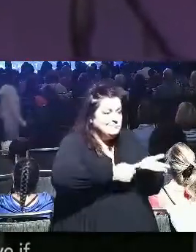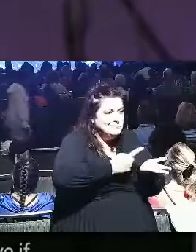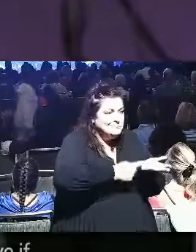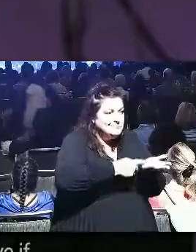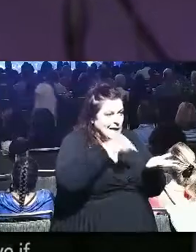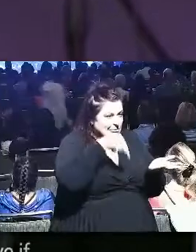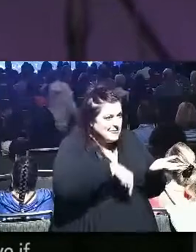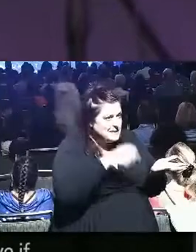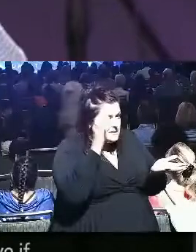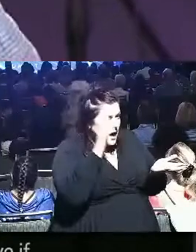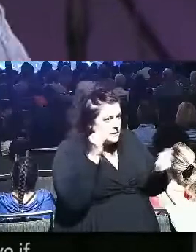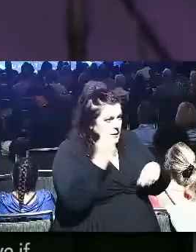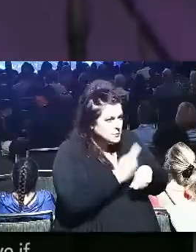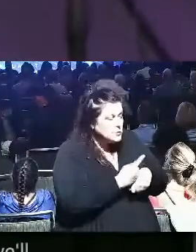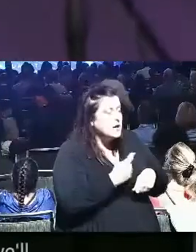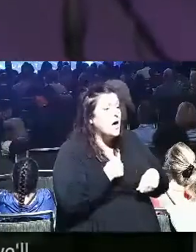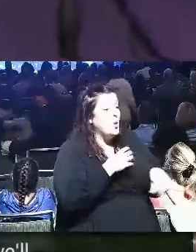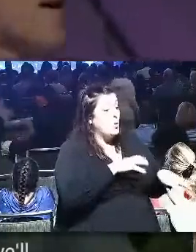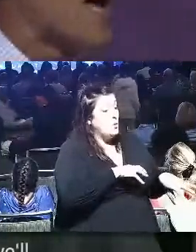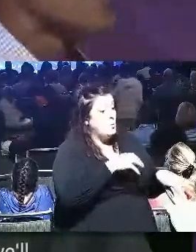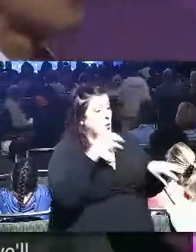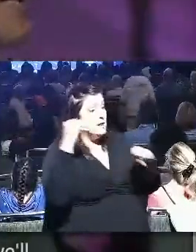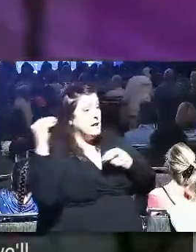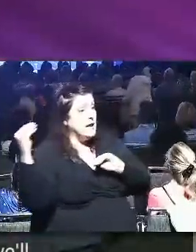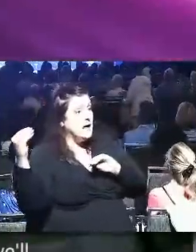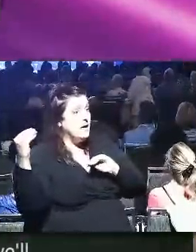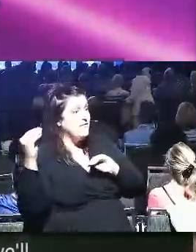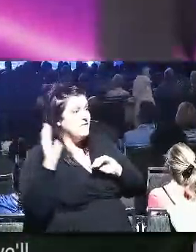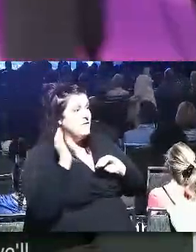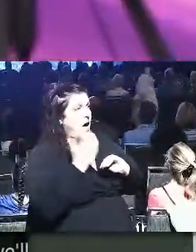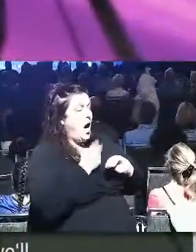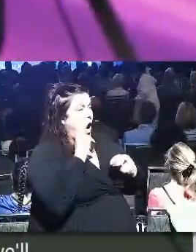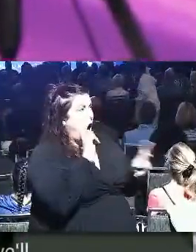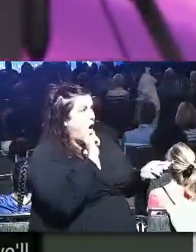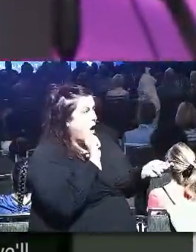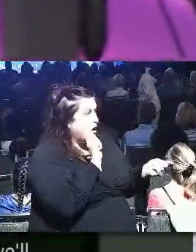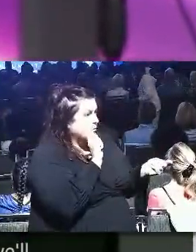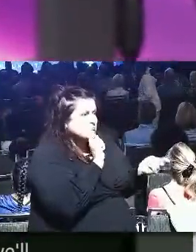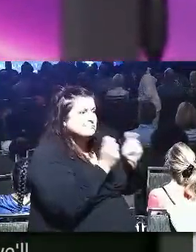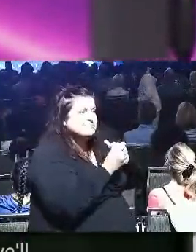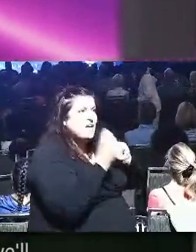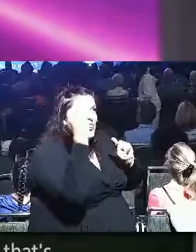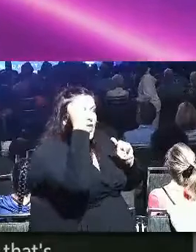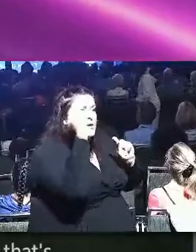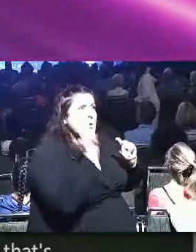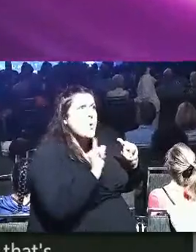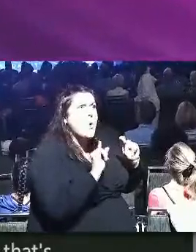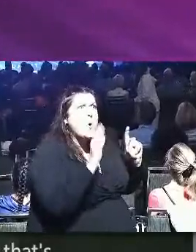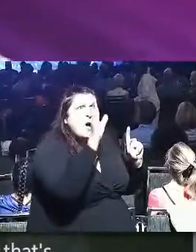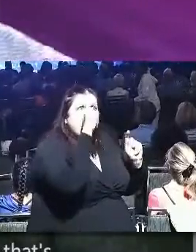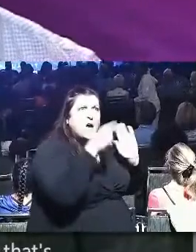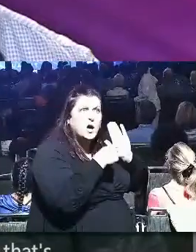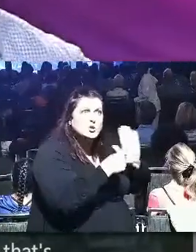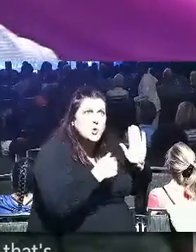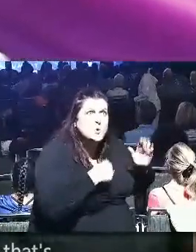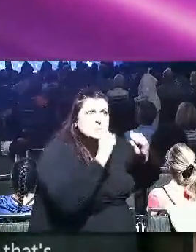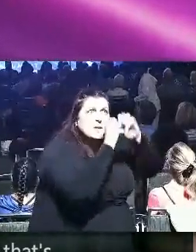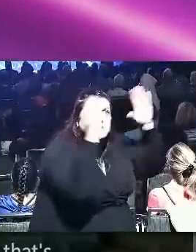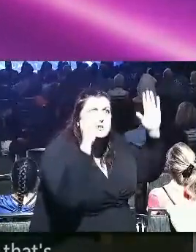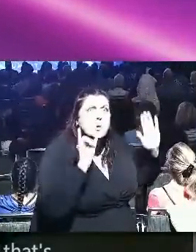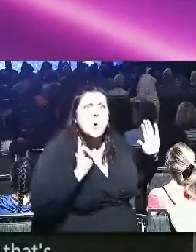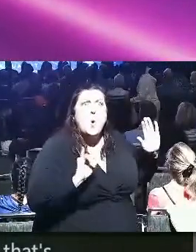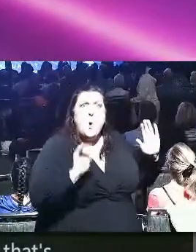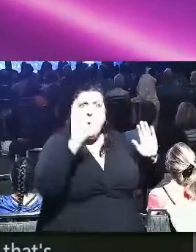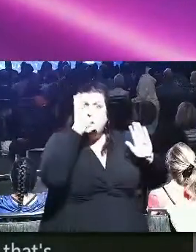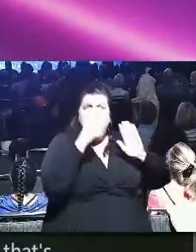leave here and we'll look at the world through different eyes and say, oh my gosh, that's how God reveals vision. Oh, wow, that's how God resets vision. Oh, wow, that's